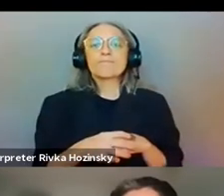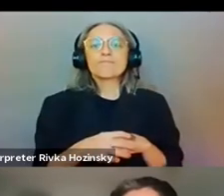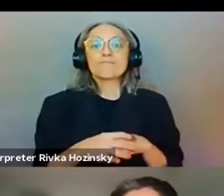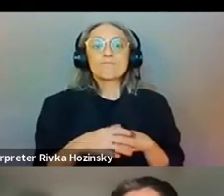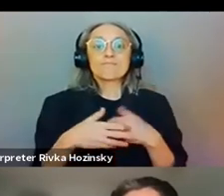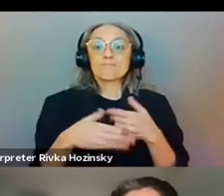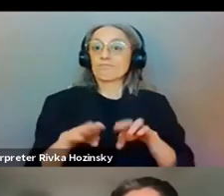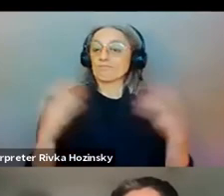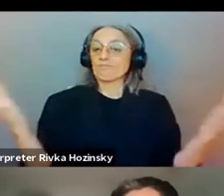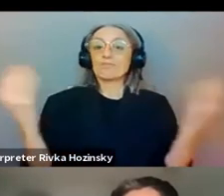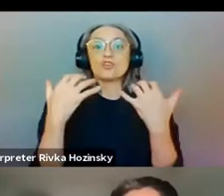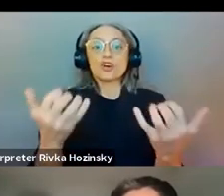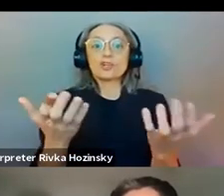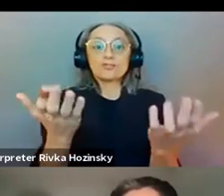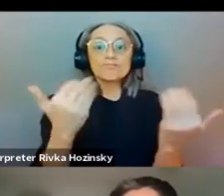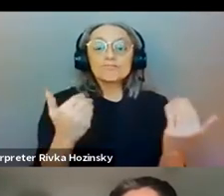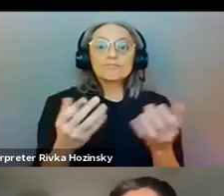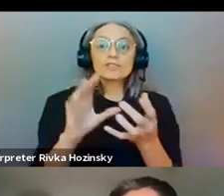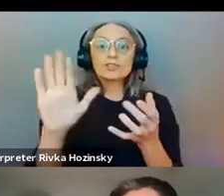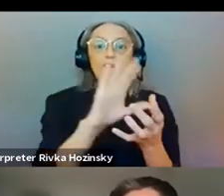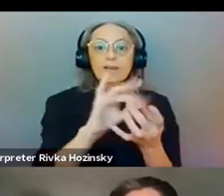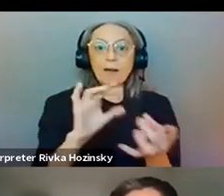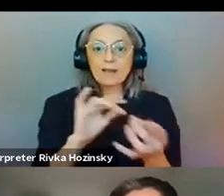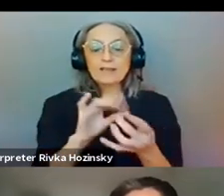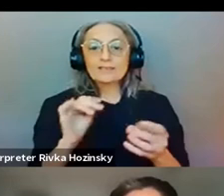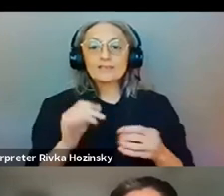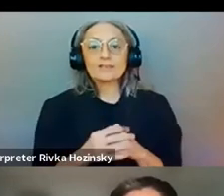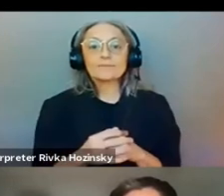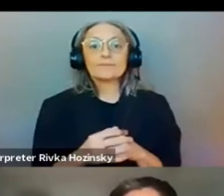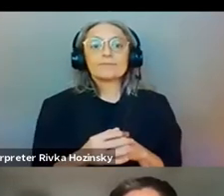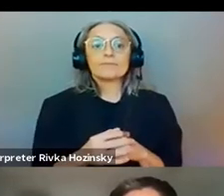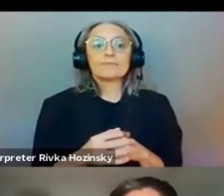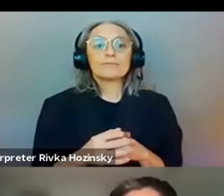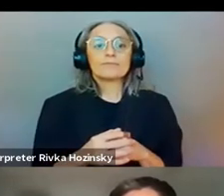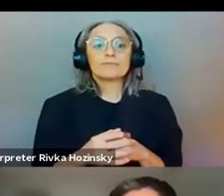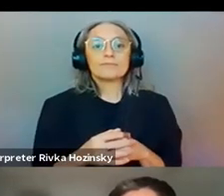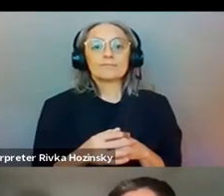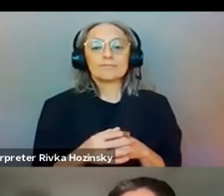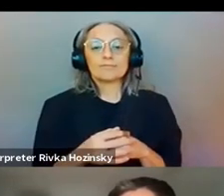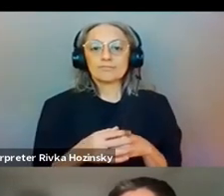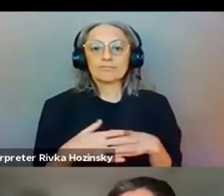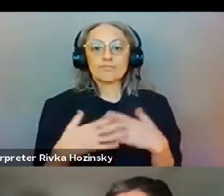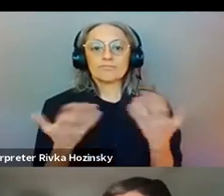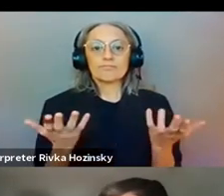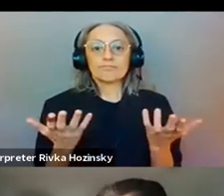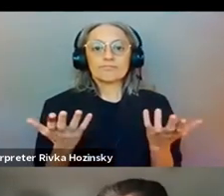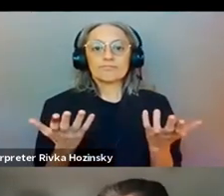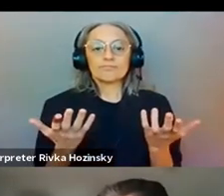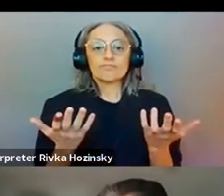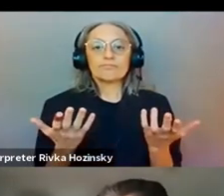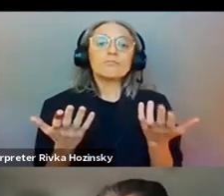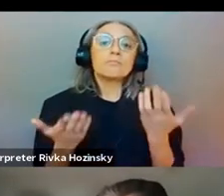the audience to comment on what they added to